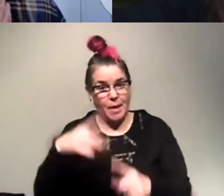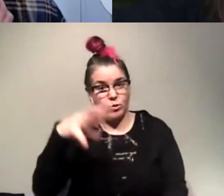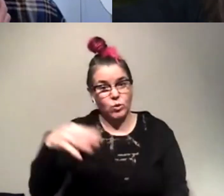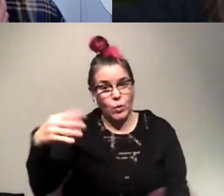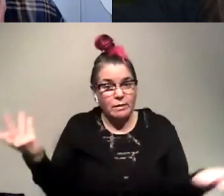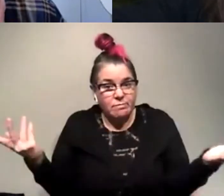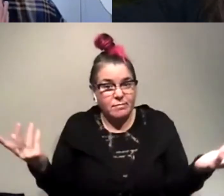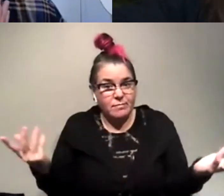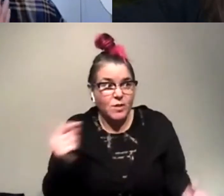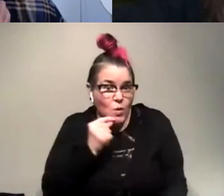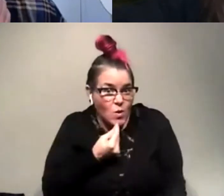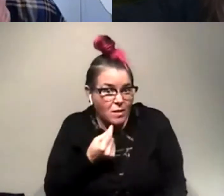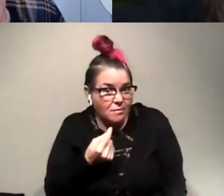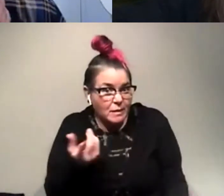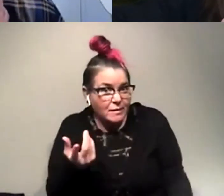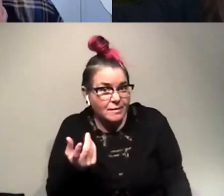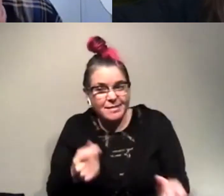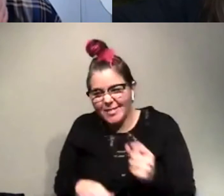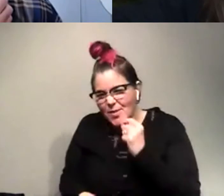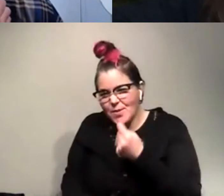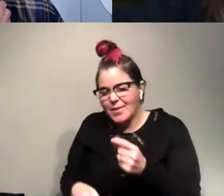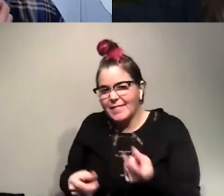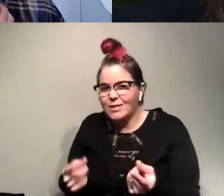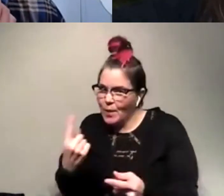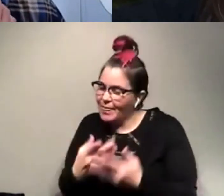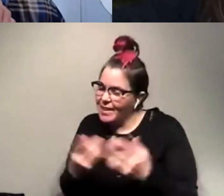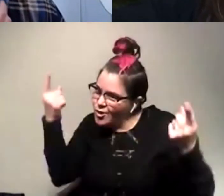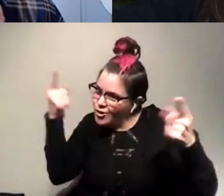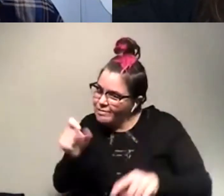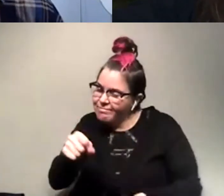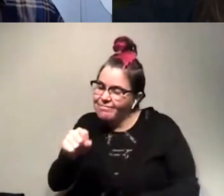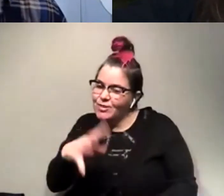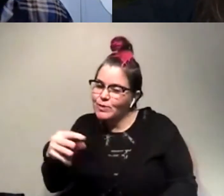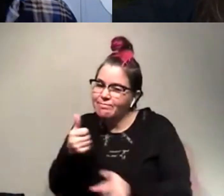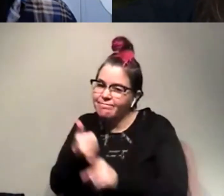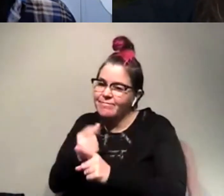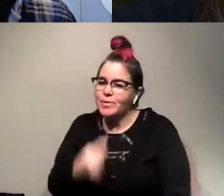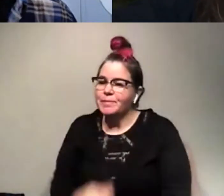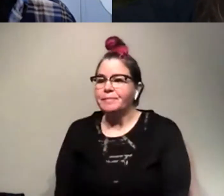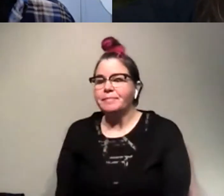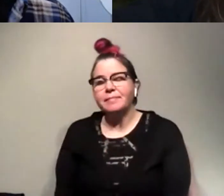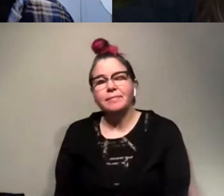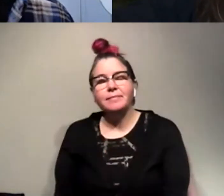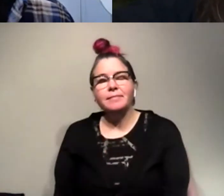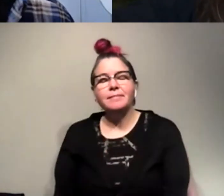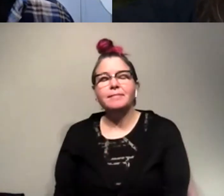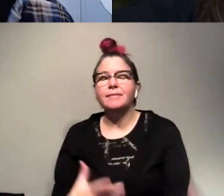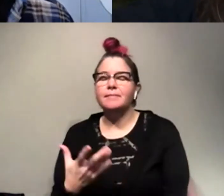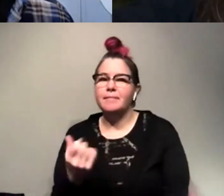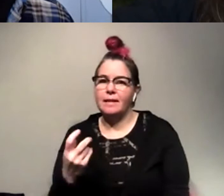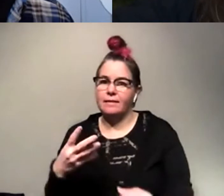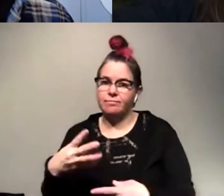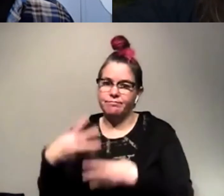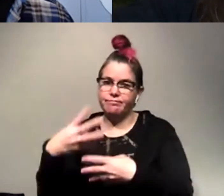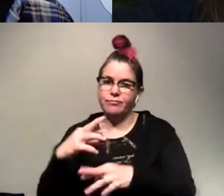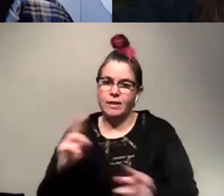they're really cool. They are really cool. That's one thing we can all agree on. Squid are really cool. There are a lot of great questions in here. So let's see.